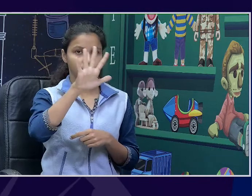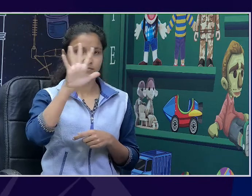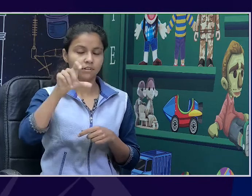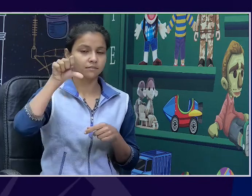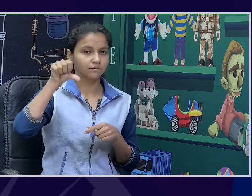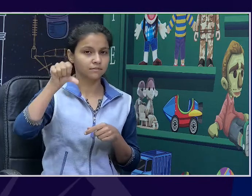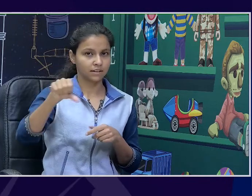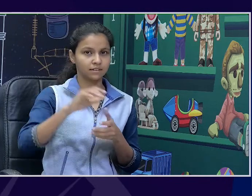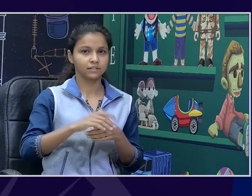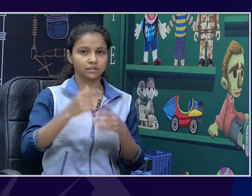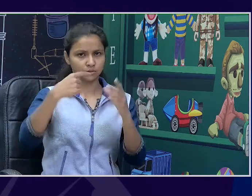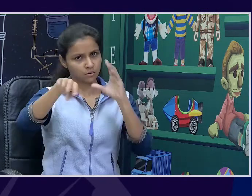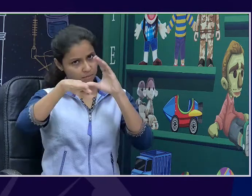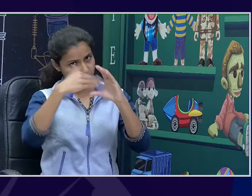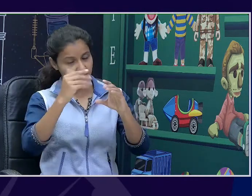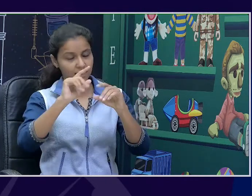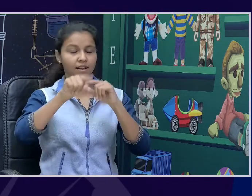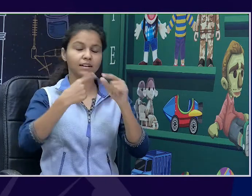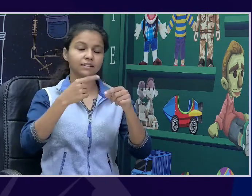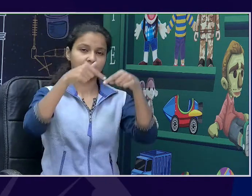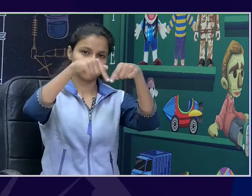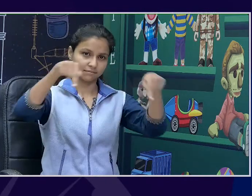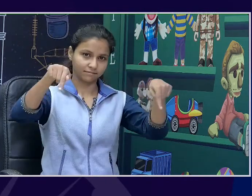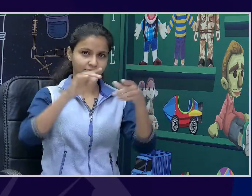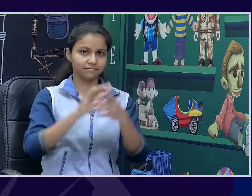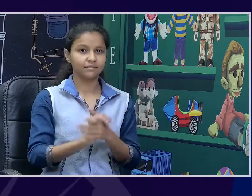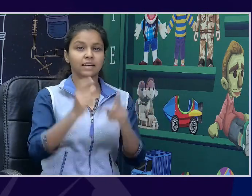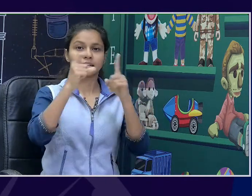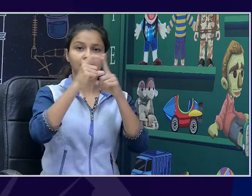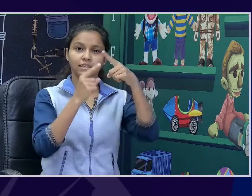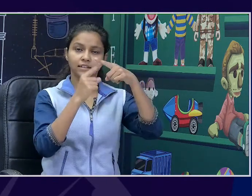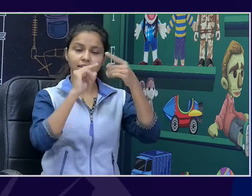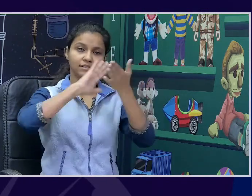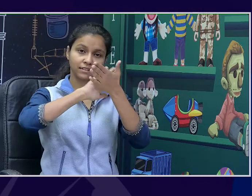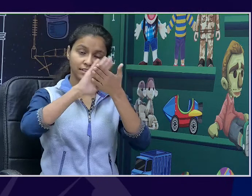8800440559. Either you can drop a mail at our email address, that is